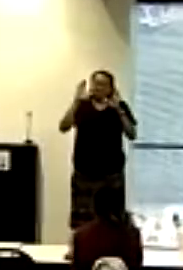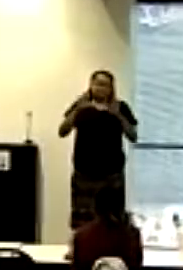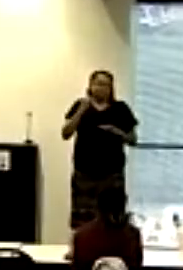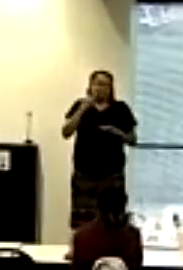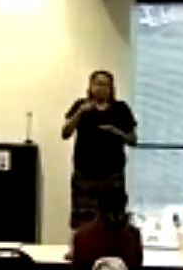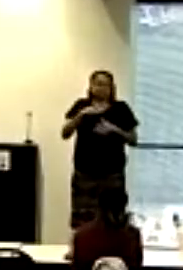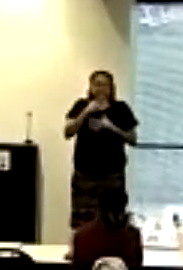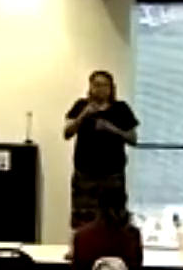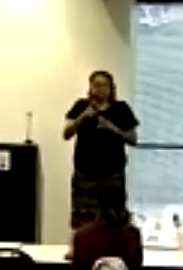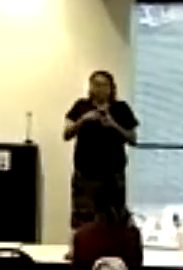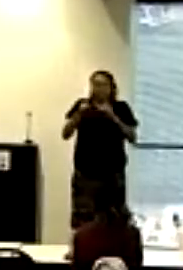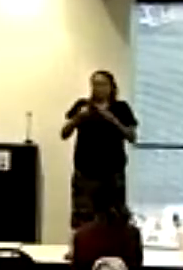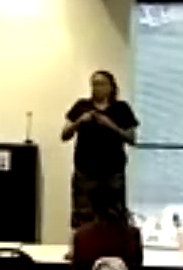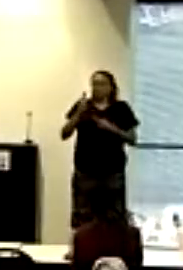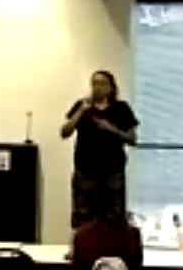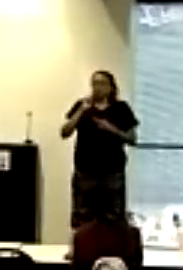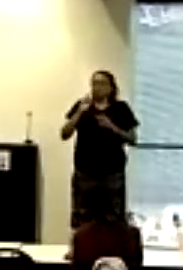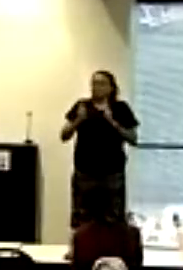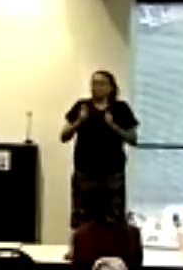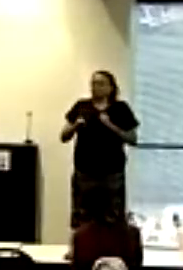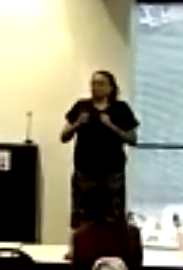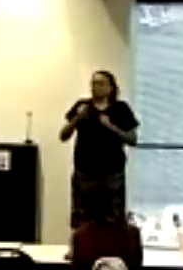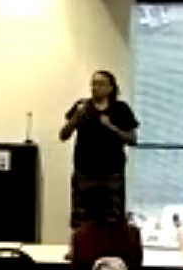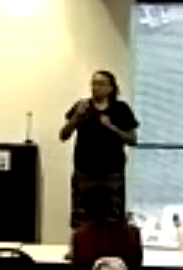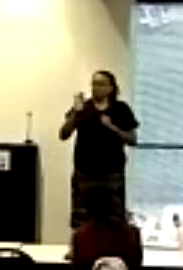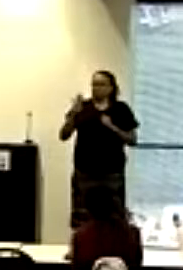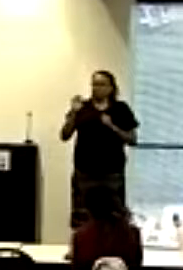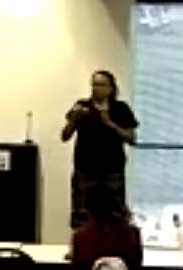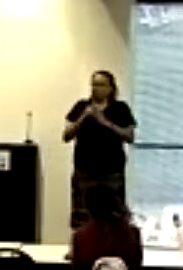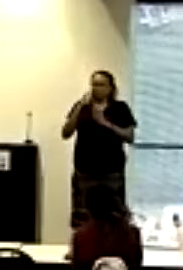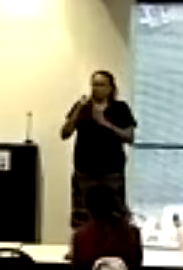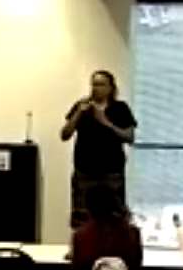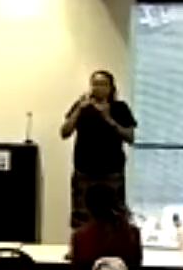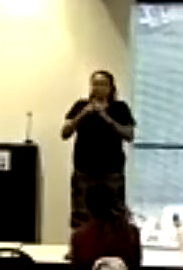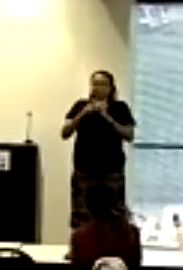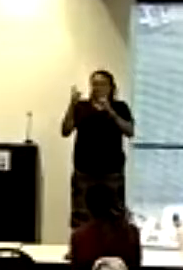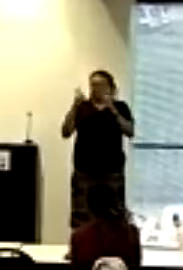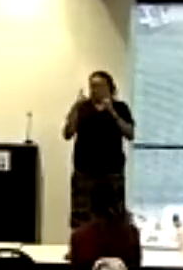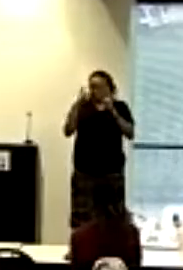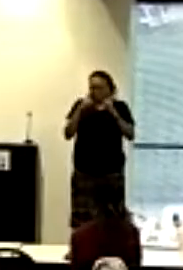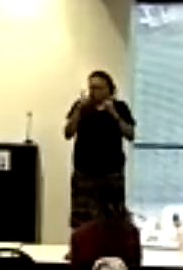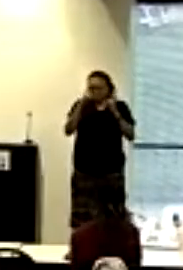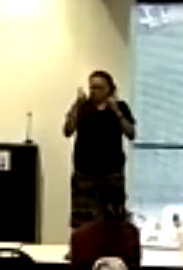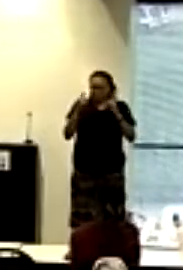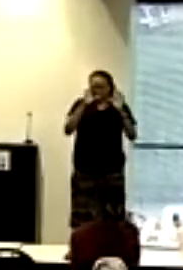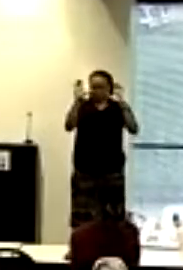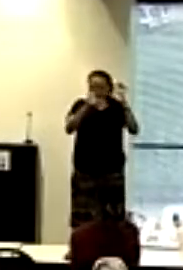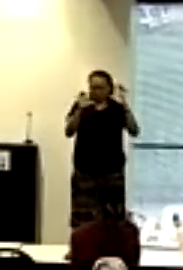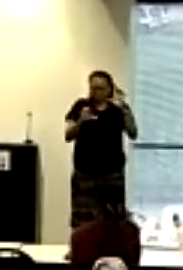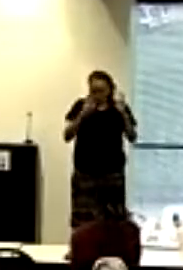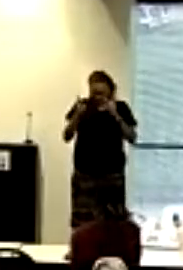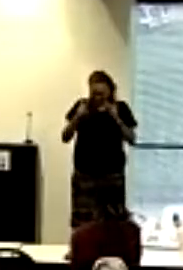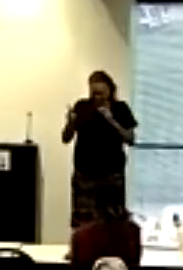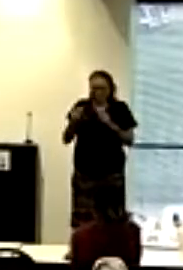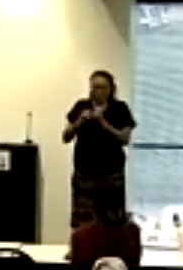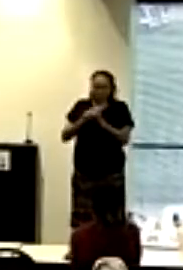Houston Adapted Sports Club Facebook page, because we put, of course, their parents took 100 photos and they're wonderful. So check out the pictures, support our kiddos.